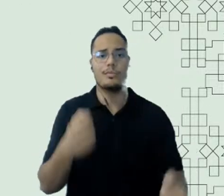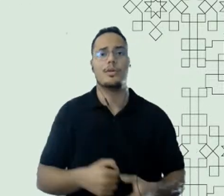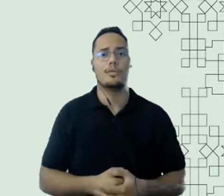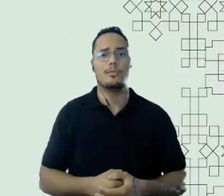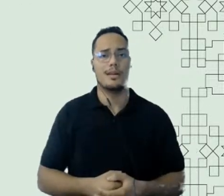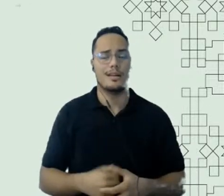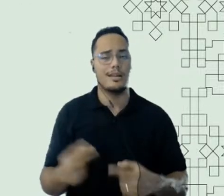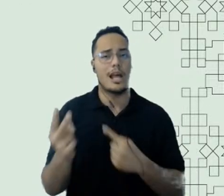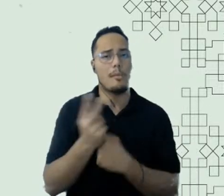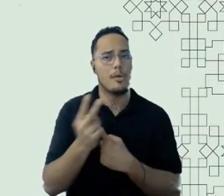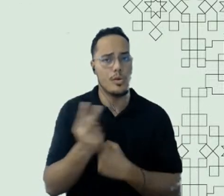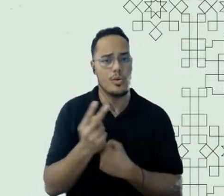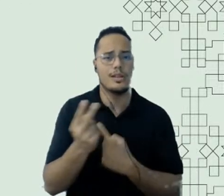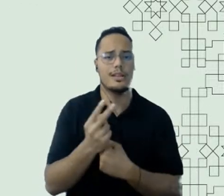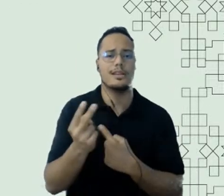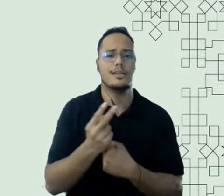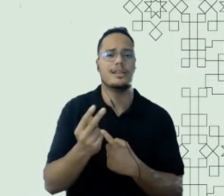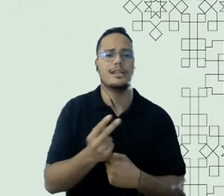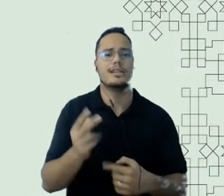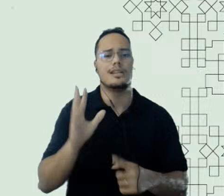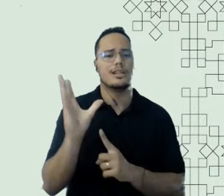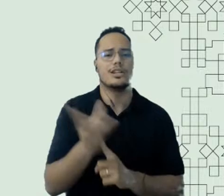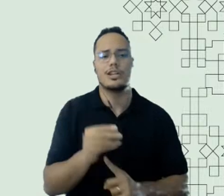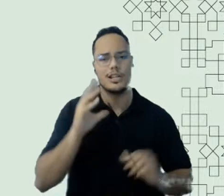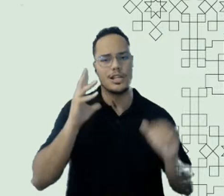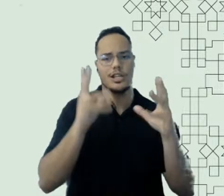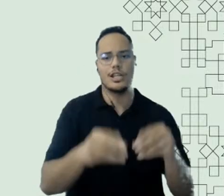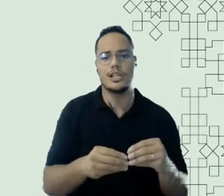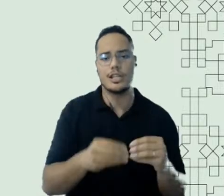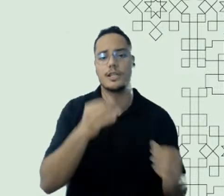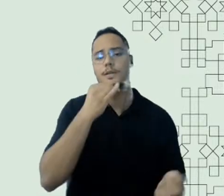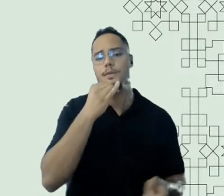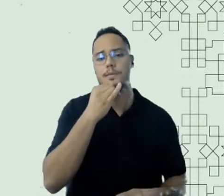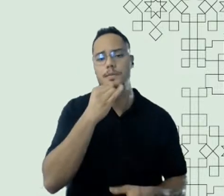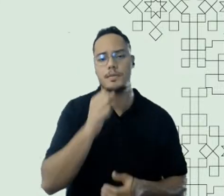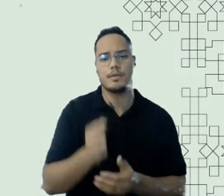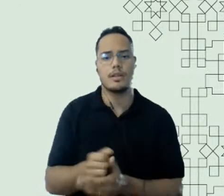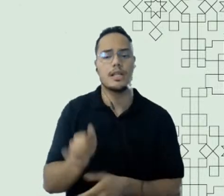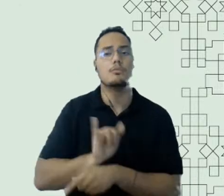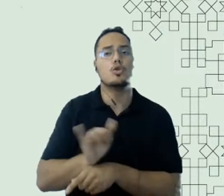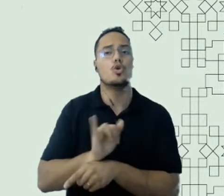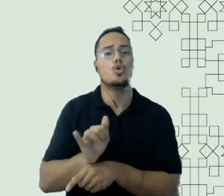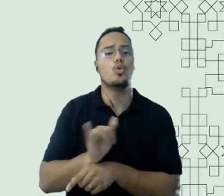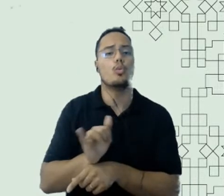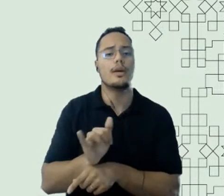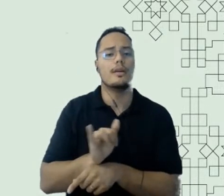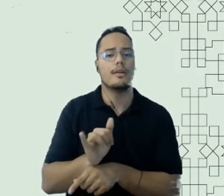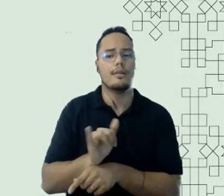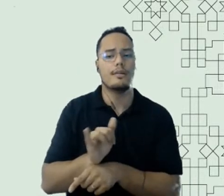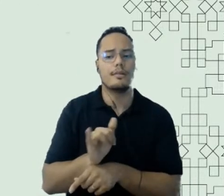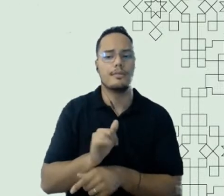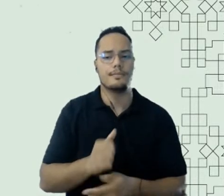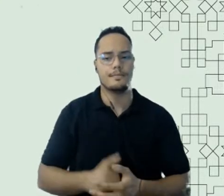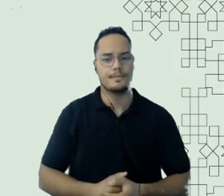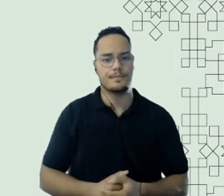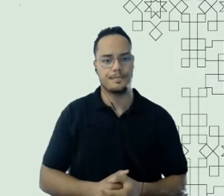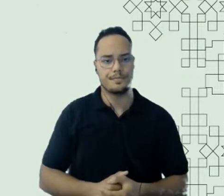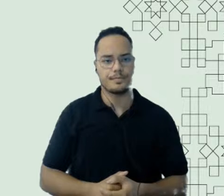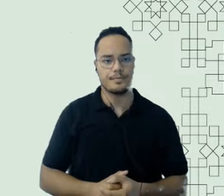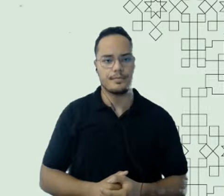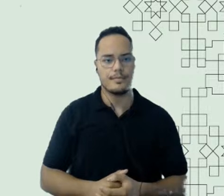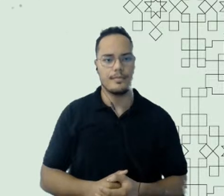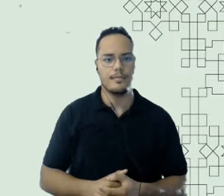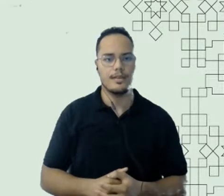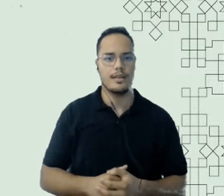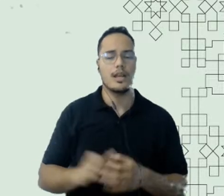of YouTube that led to the Article 17 was really important, and I will come to that in a moment. So actually,